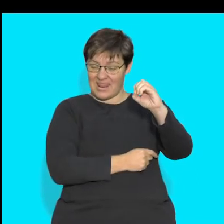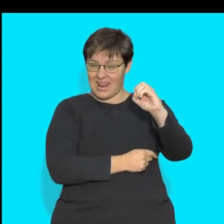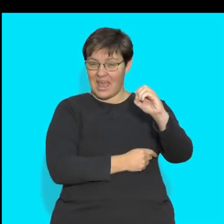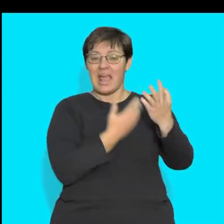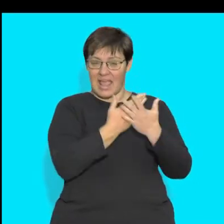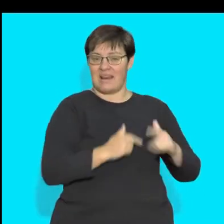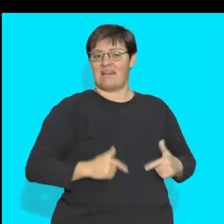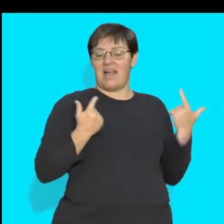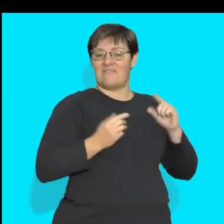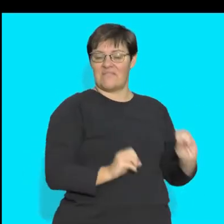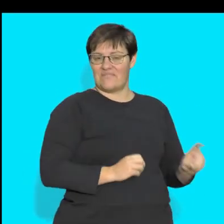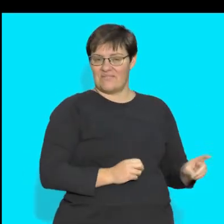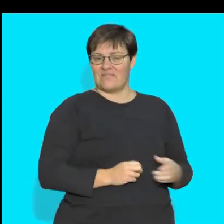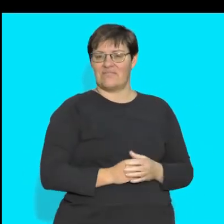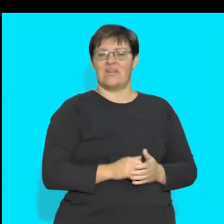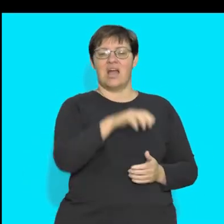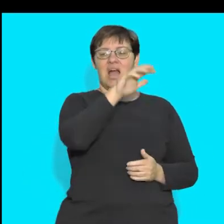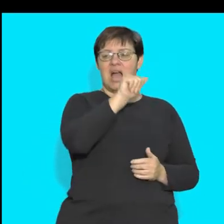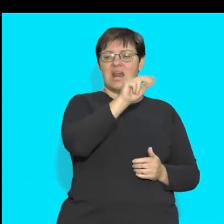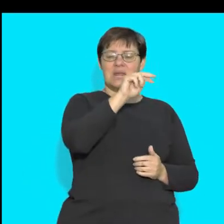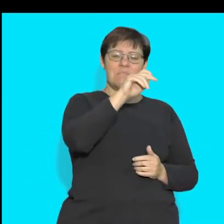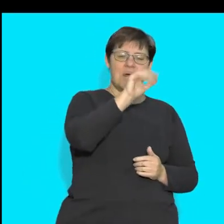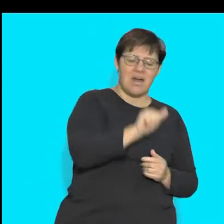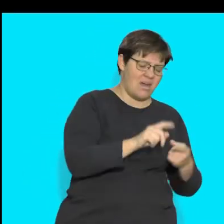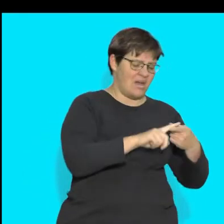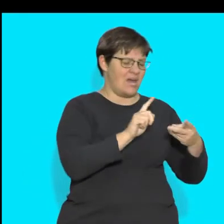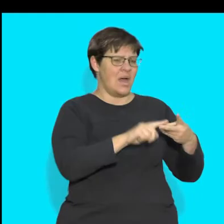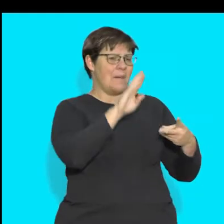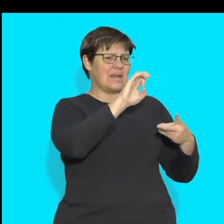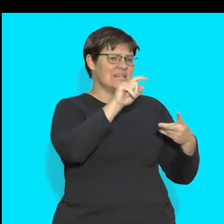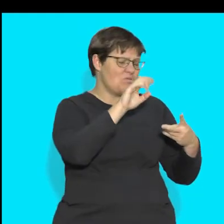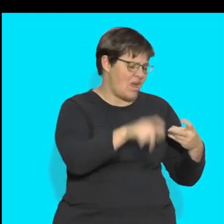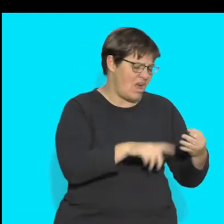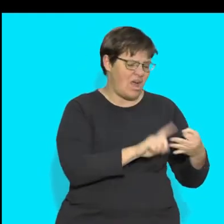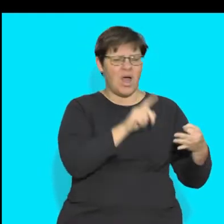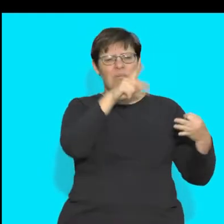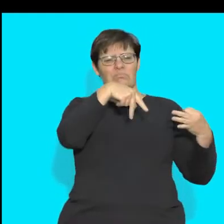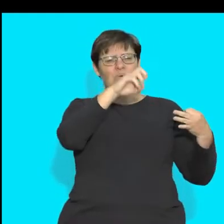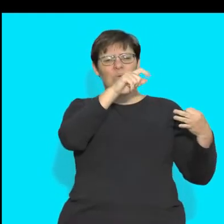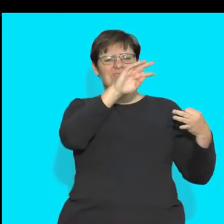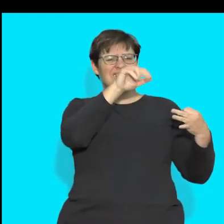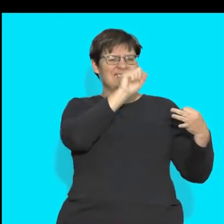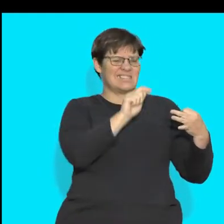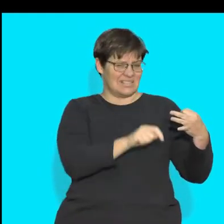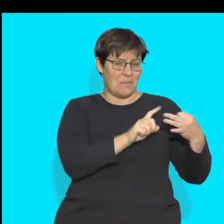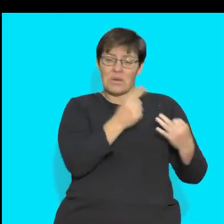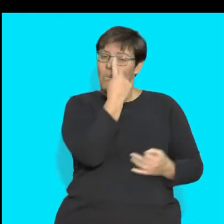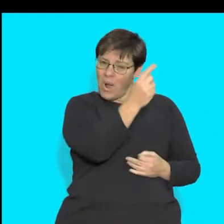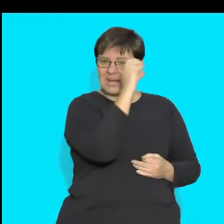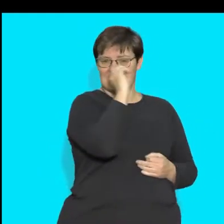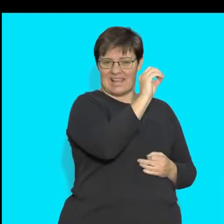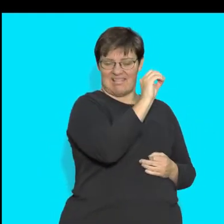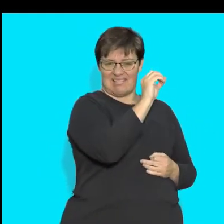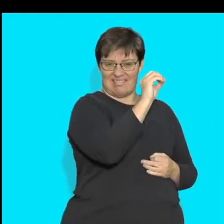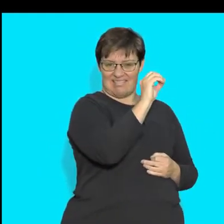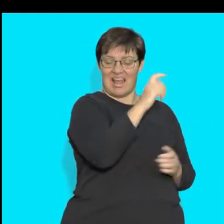can be living. There's an amoeba, there is bacteria, there's some protists. One single cell